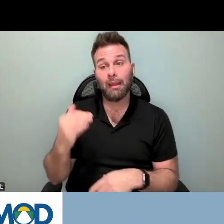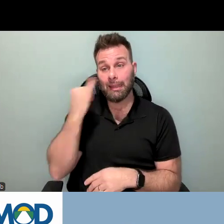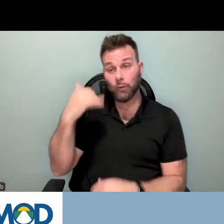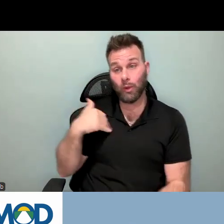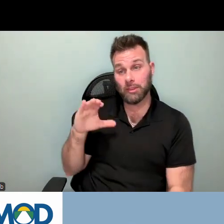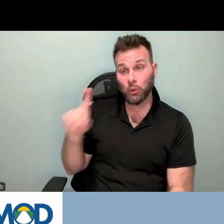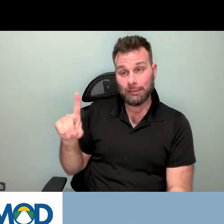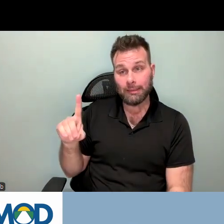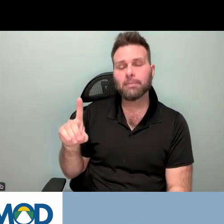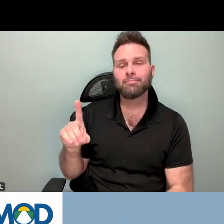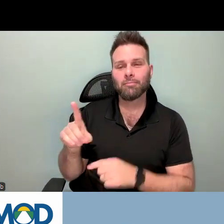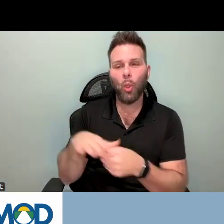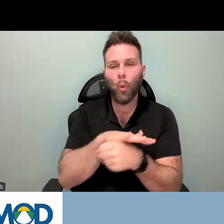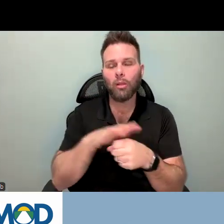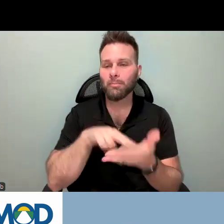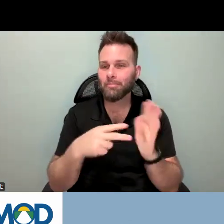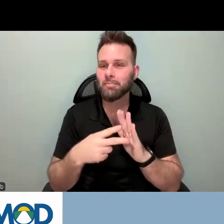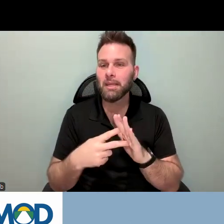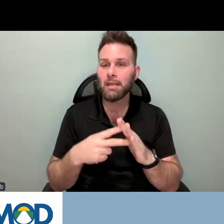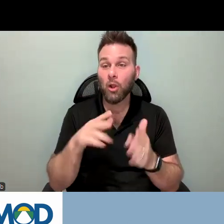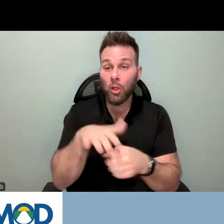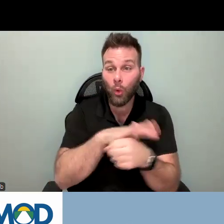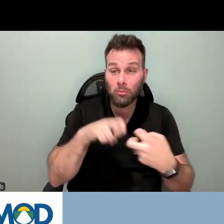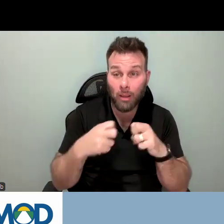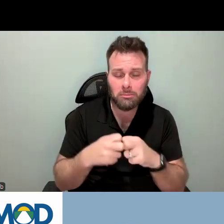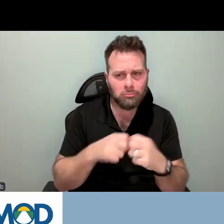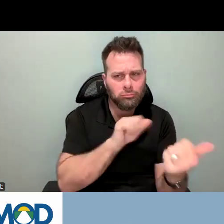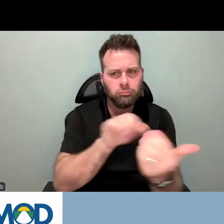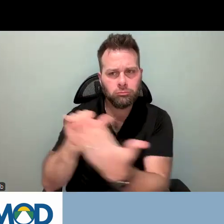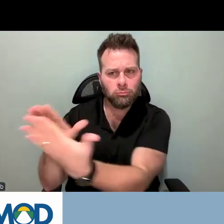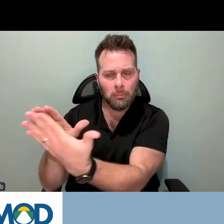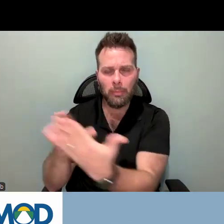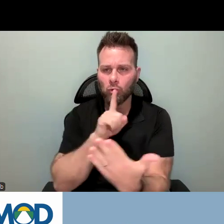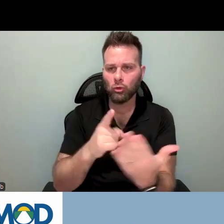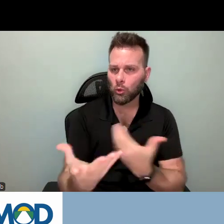can better address barriers to access and create a more inclusive environment for everyone.